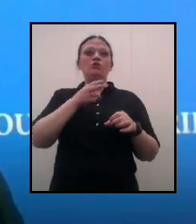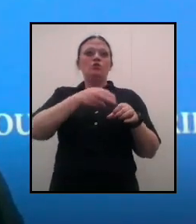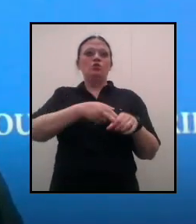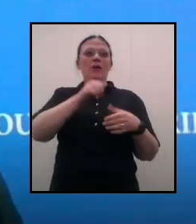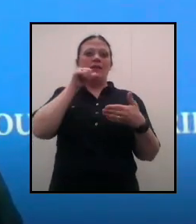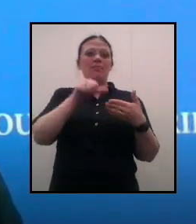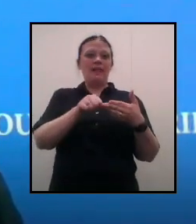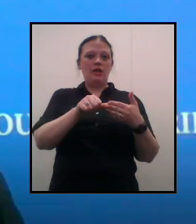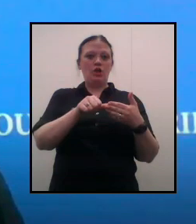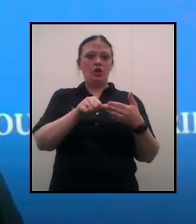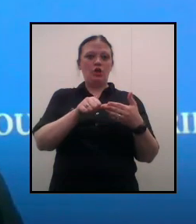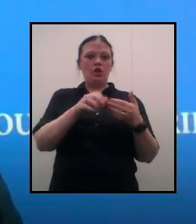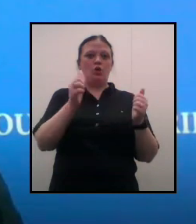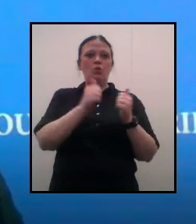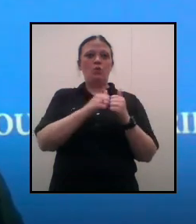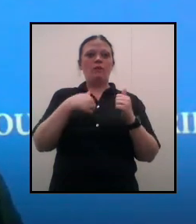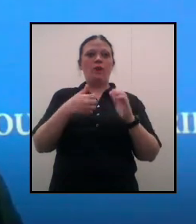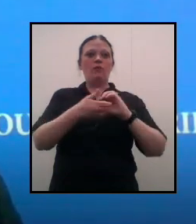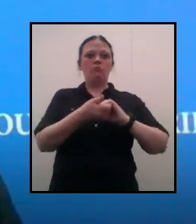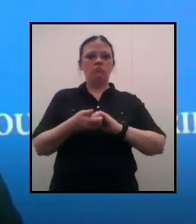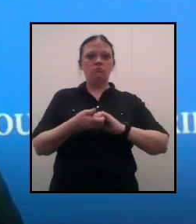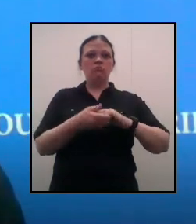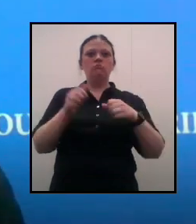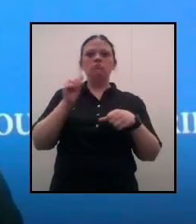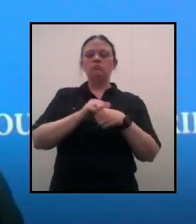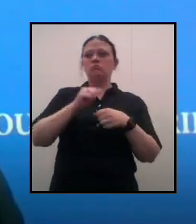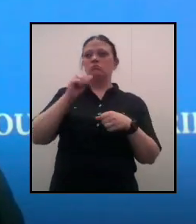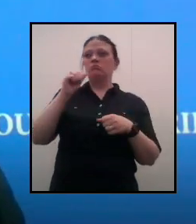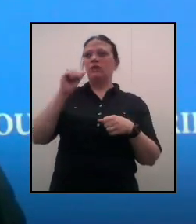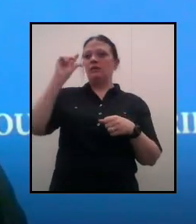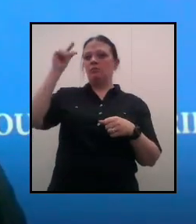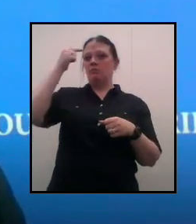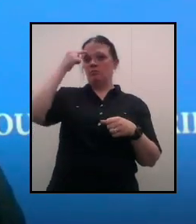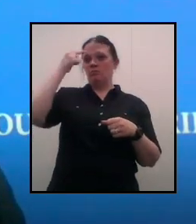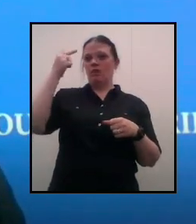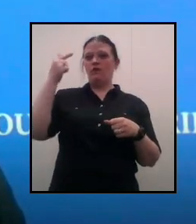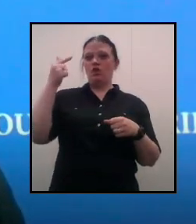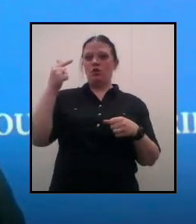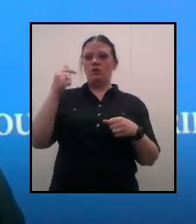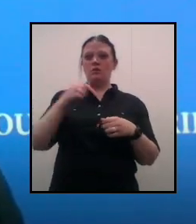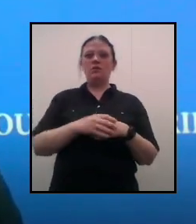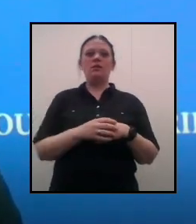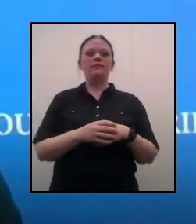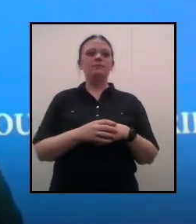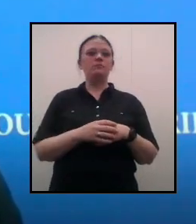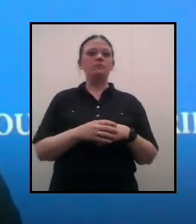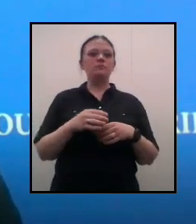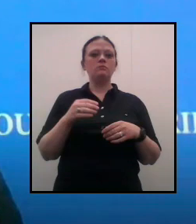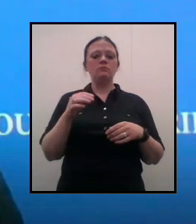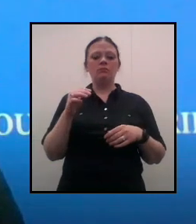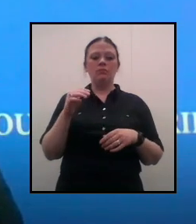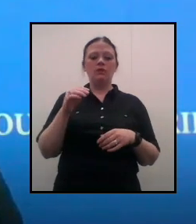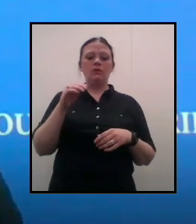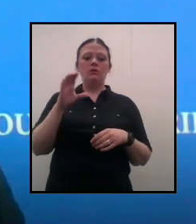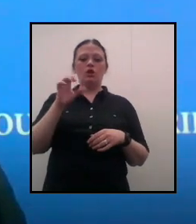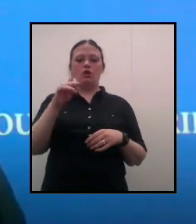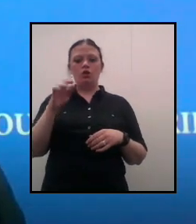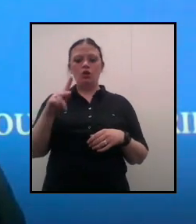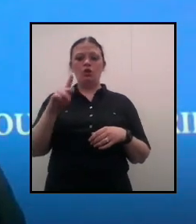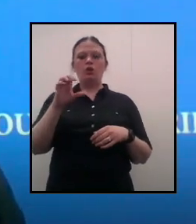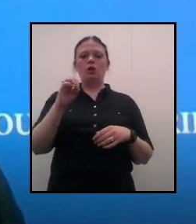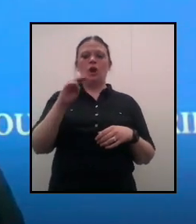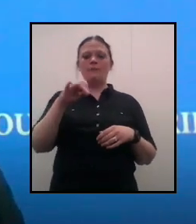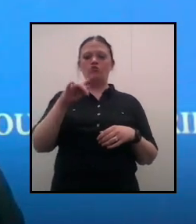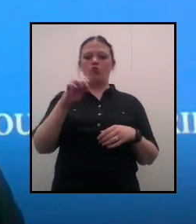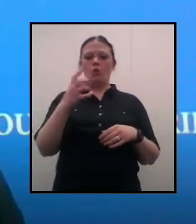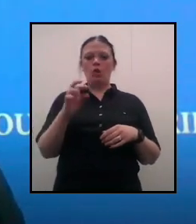my counterparts in government, John Flynn, the district attorney, Stefan Mihailo, the county controller, Mickey Kearns, the county clerk, Tim